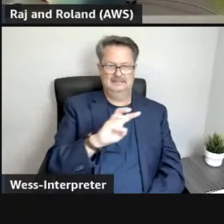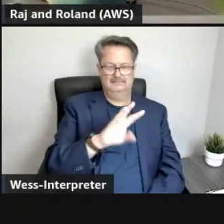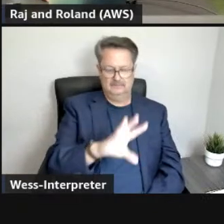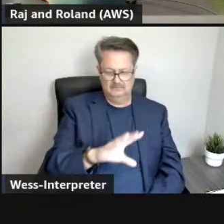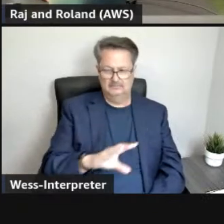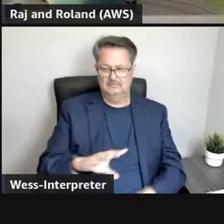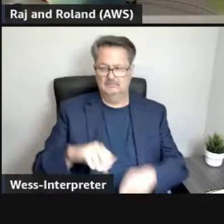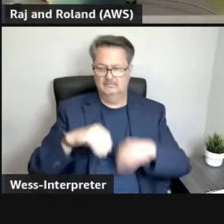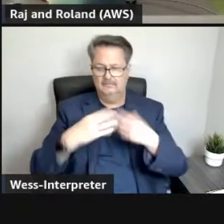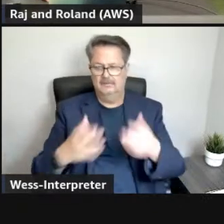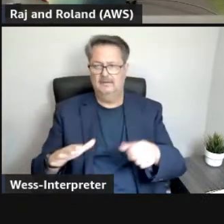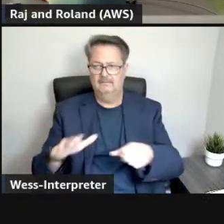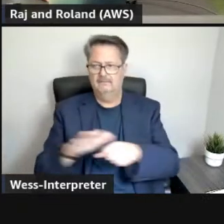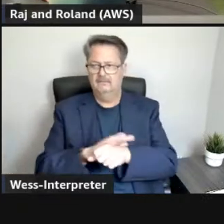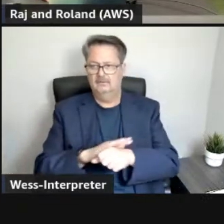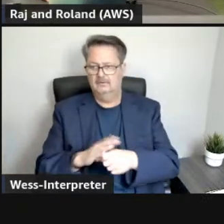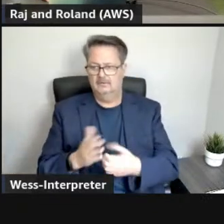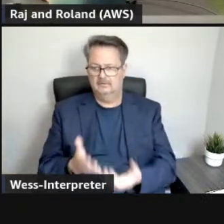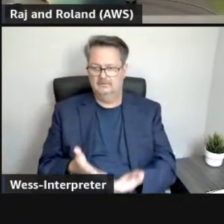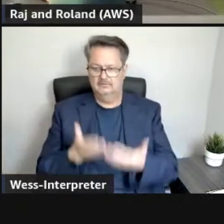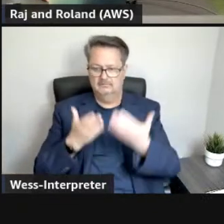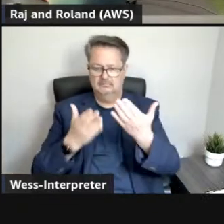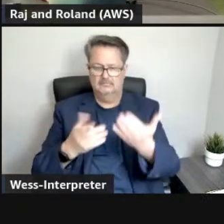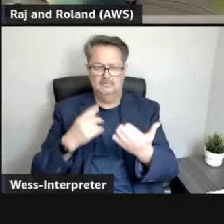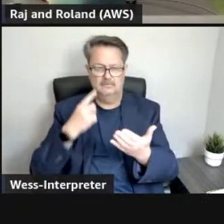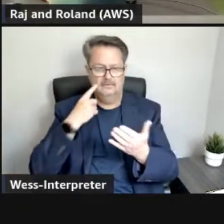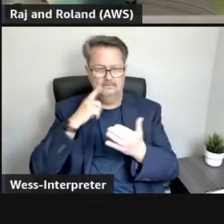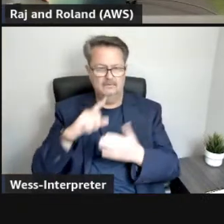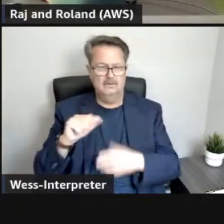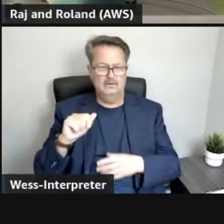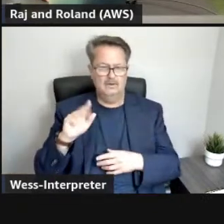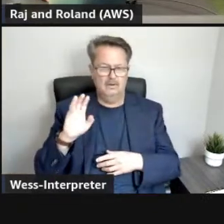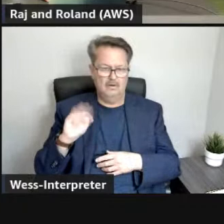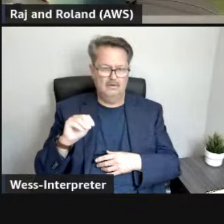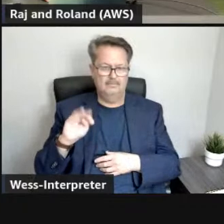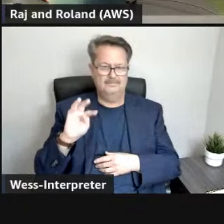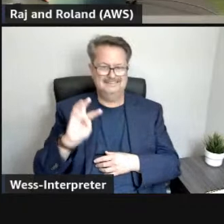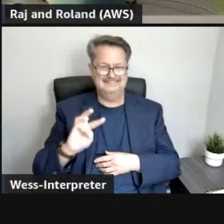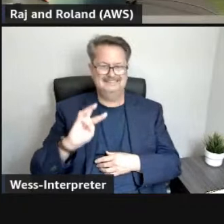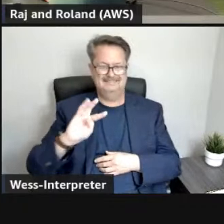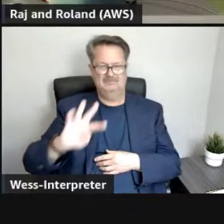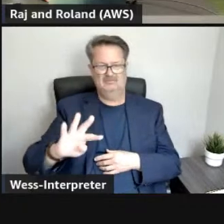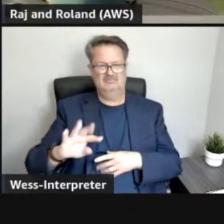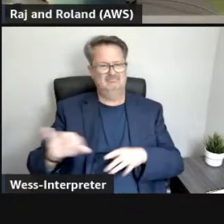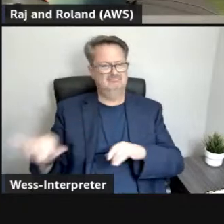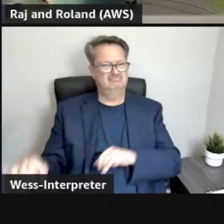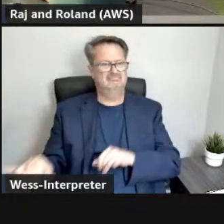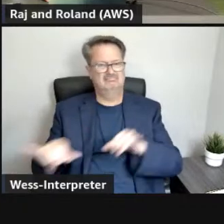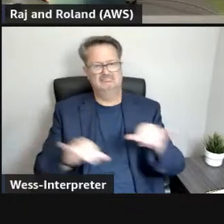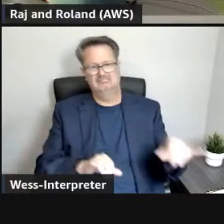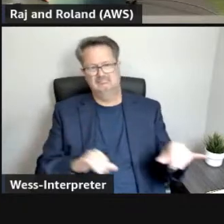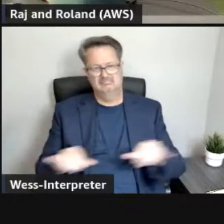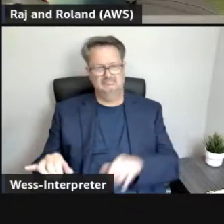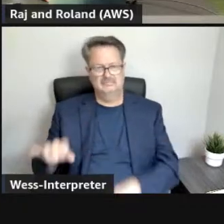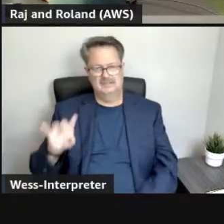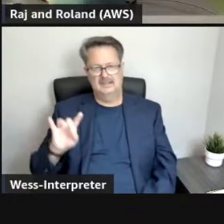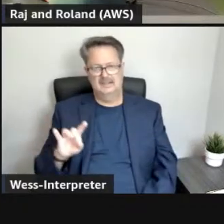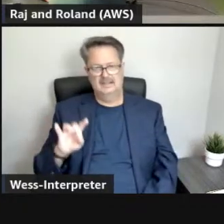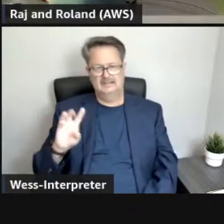we release EKS optimized AMIs for ARM64 with the same release cadence as x86. This is